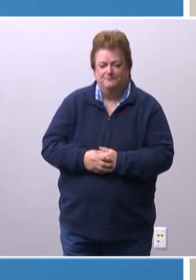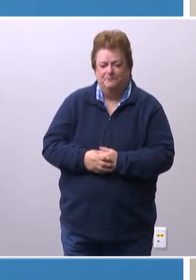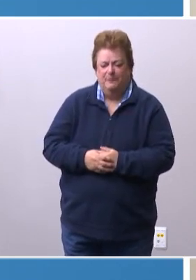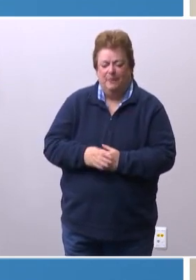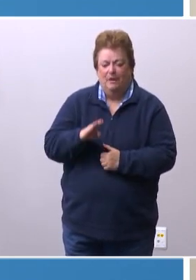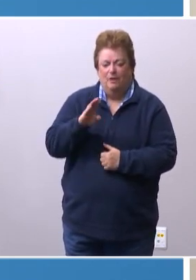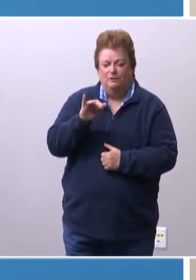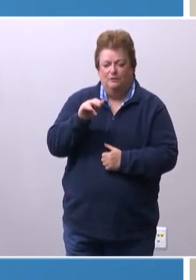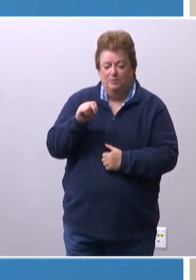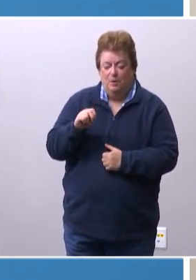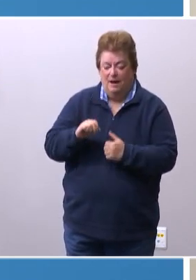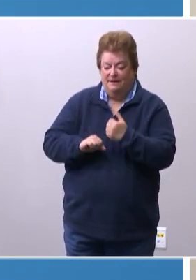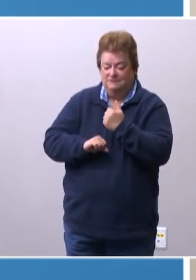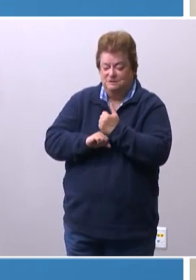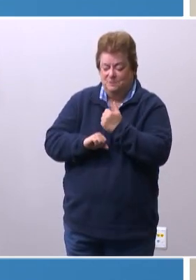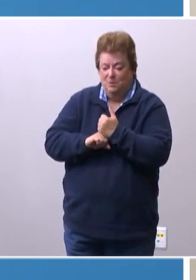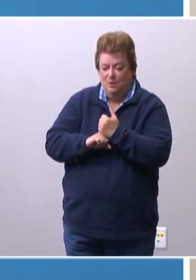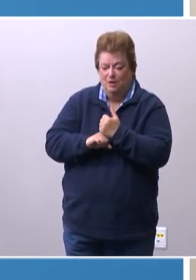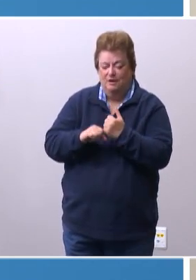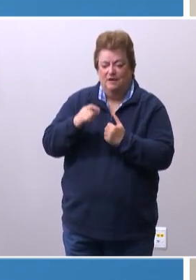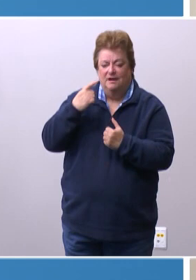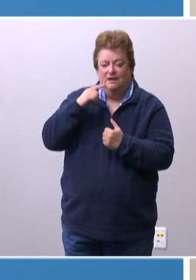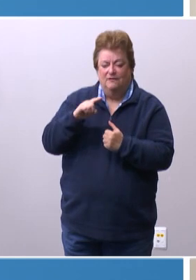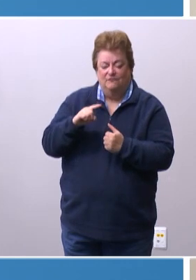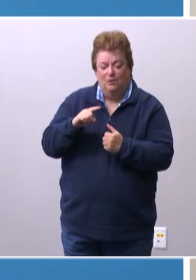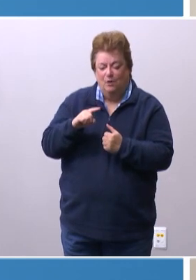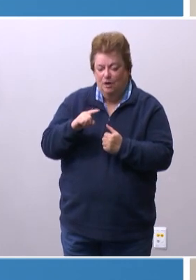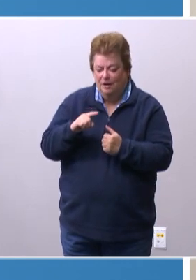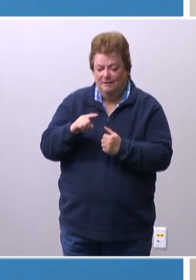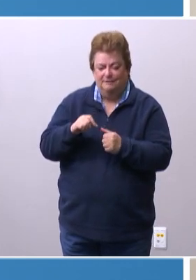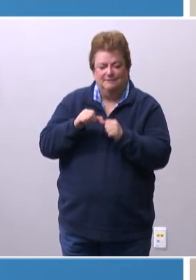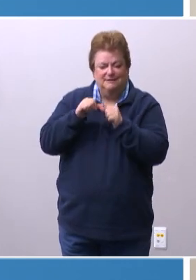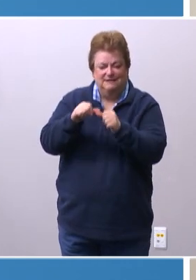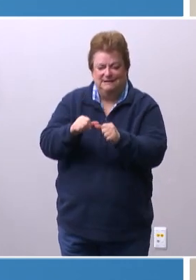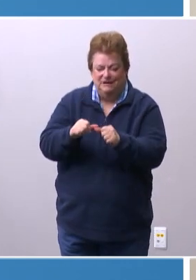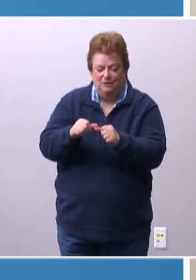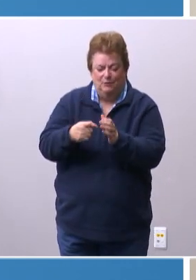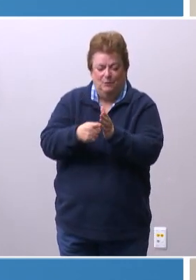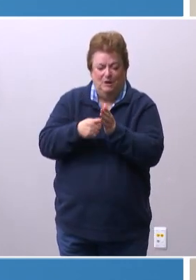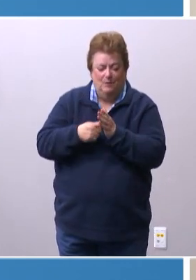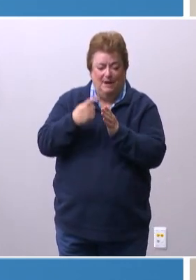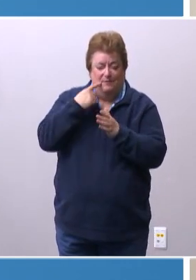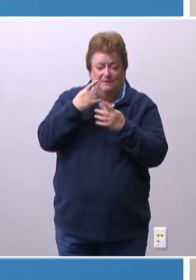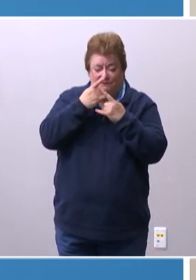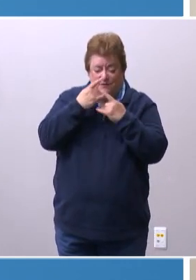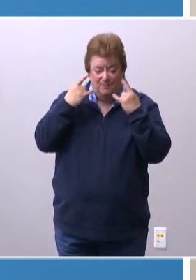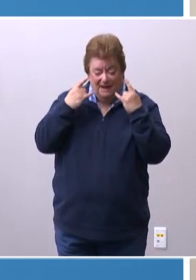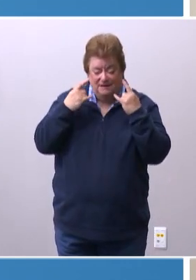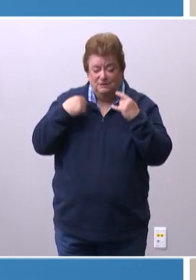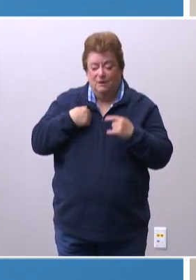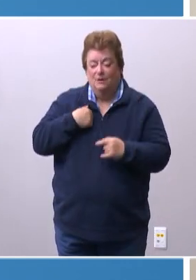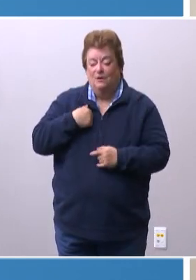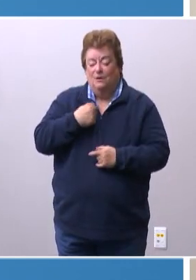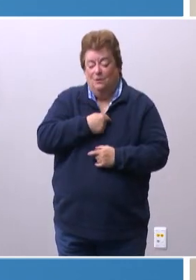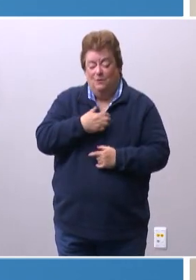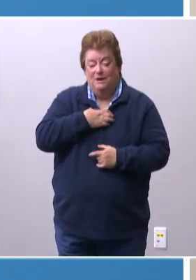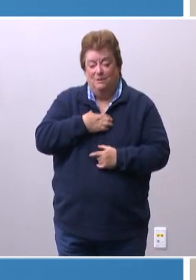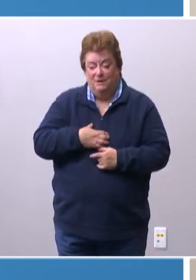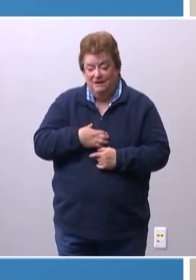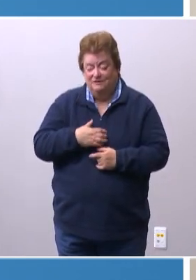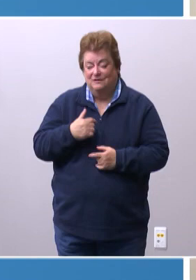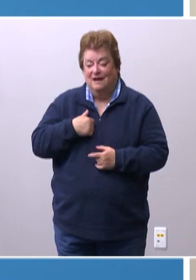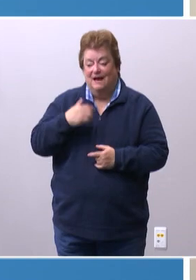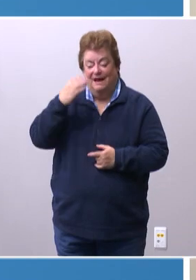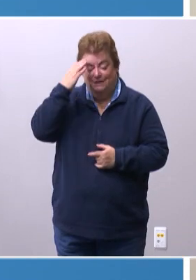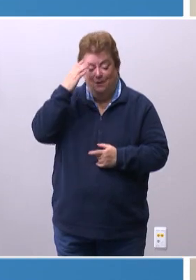Bryan's support for the continued mask mandate at this time. We all wish we could be done with it. When I go outside later, I'll rip my